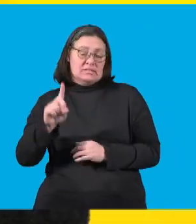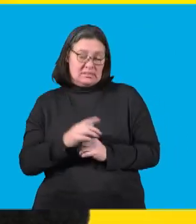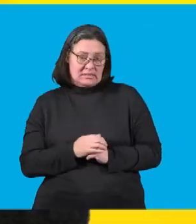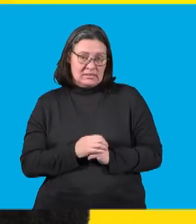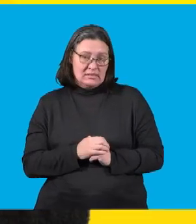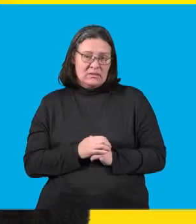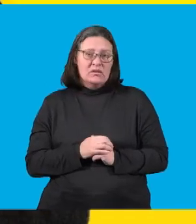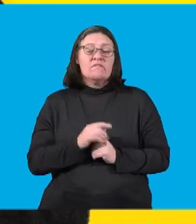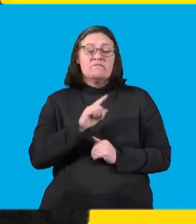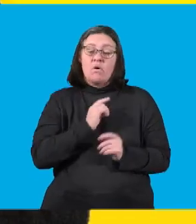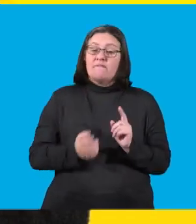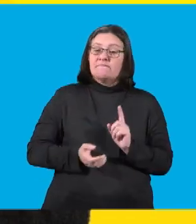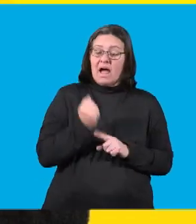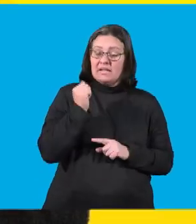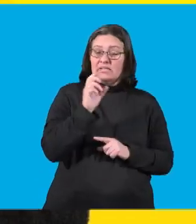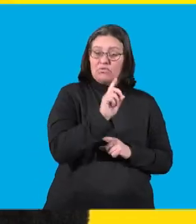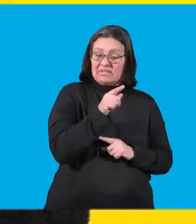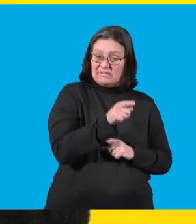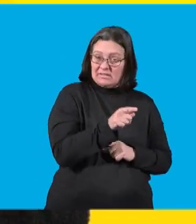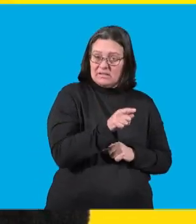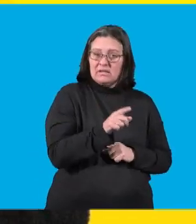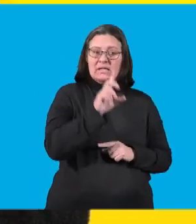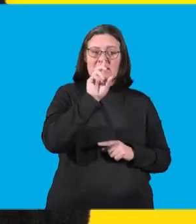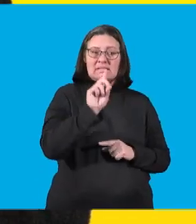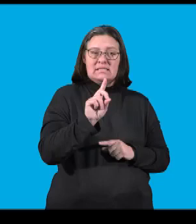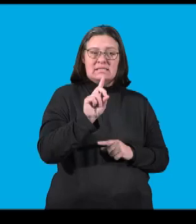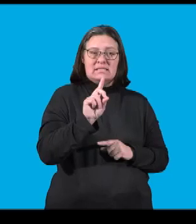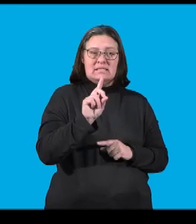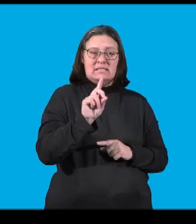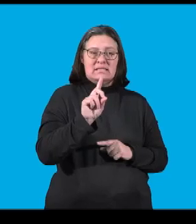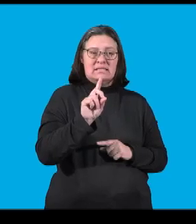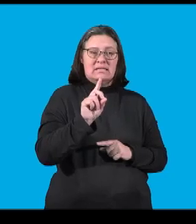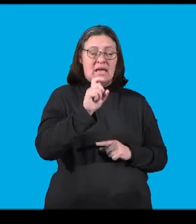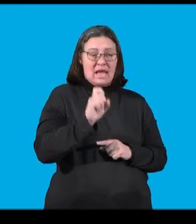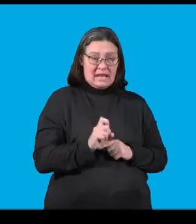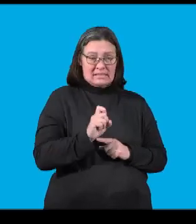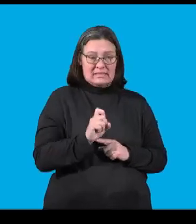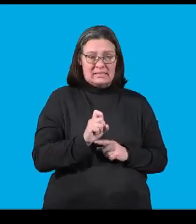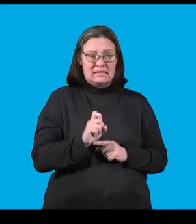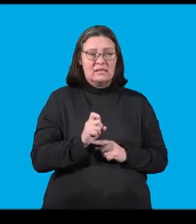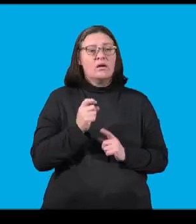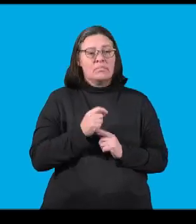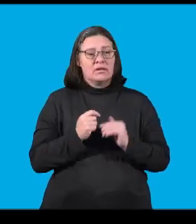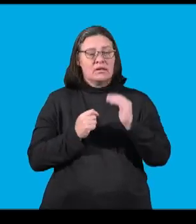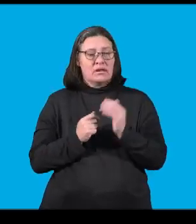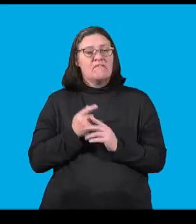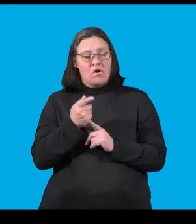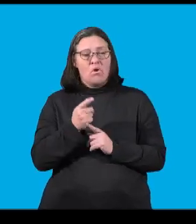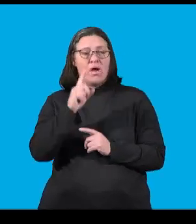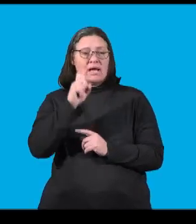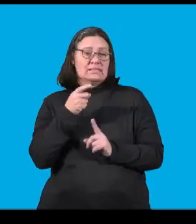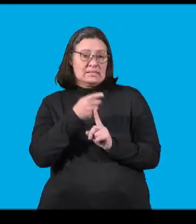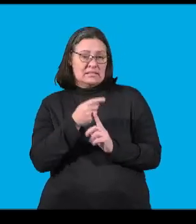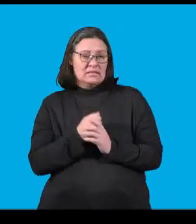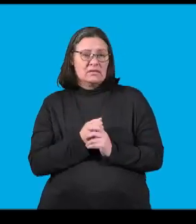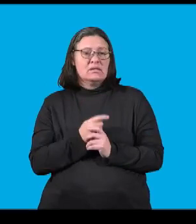surds. Okay. In order for us to find the derivative here, so dx is simply saying we're finding the derivative with respect to x.